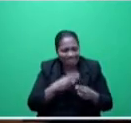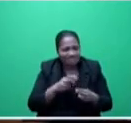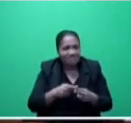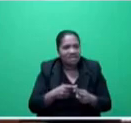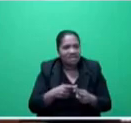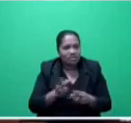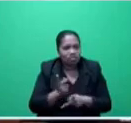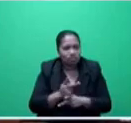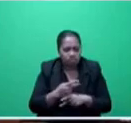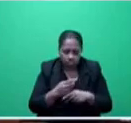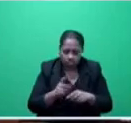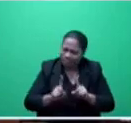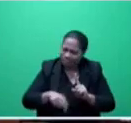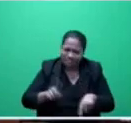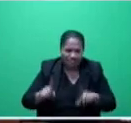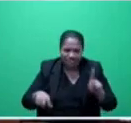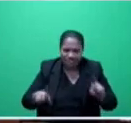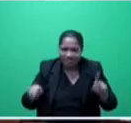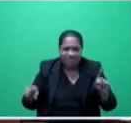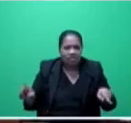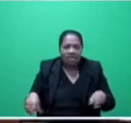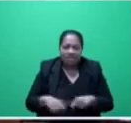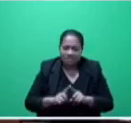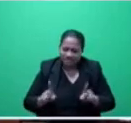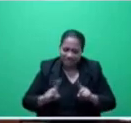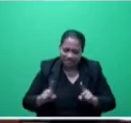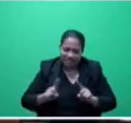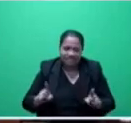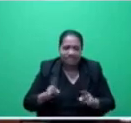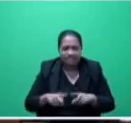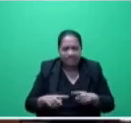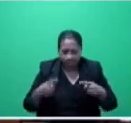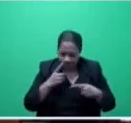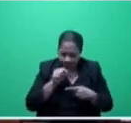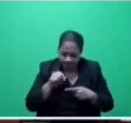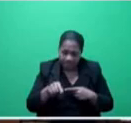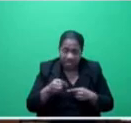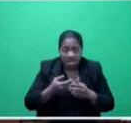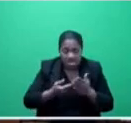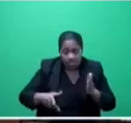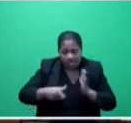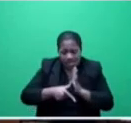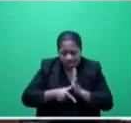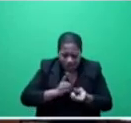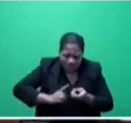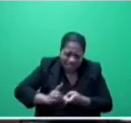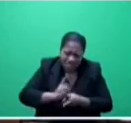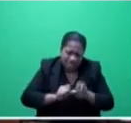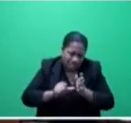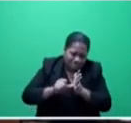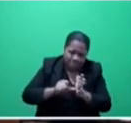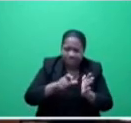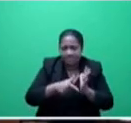variety of produce. Mr. Speaker, during any time of disaster and hardship, generous donors